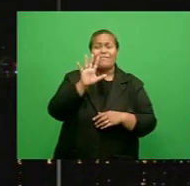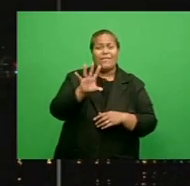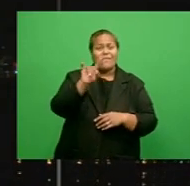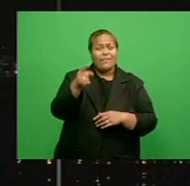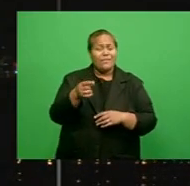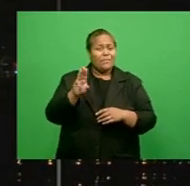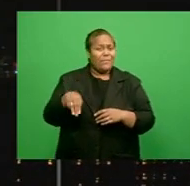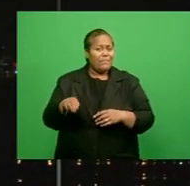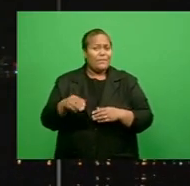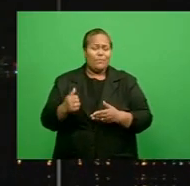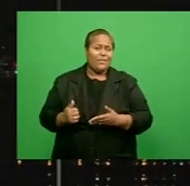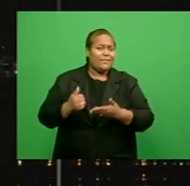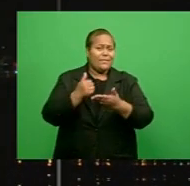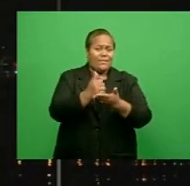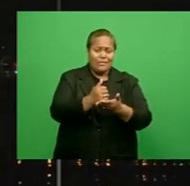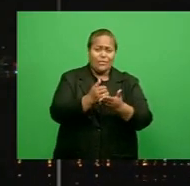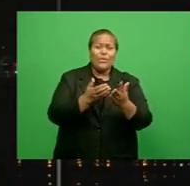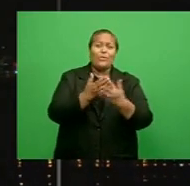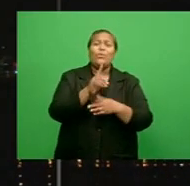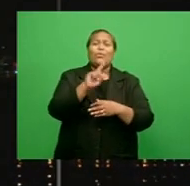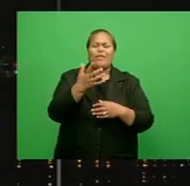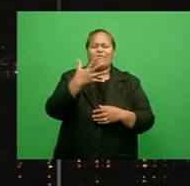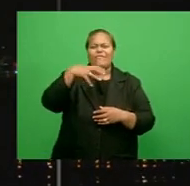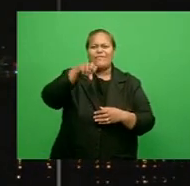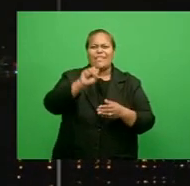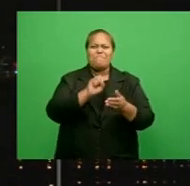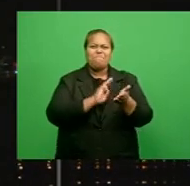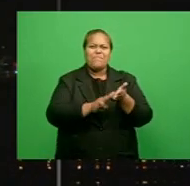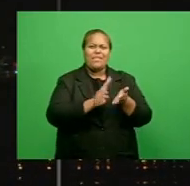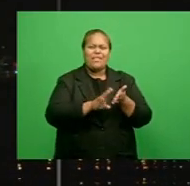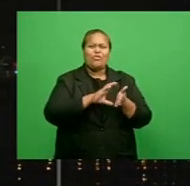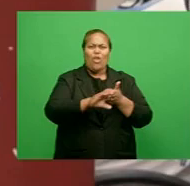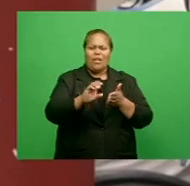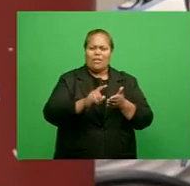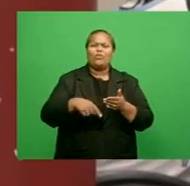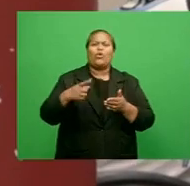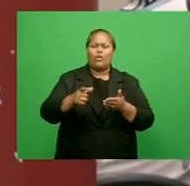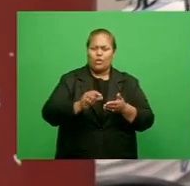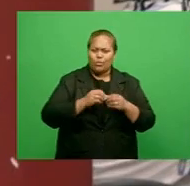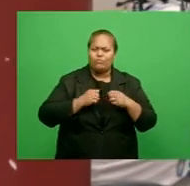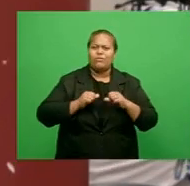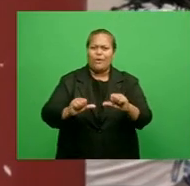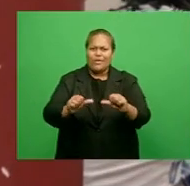be assisted by the extension at a cost of $50 million.